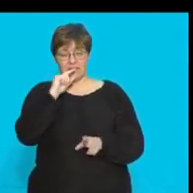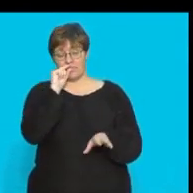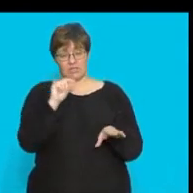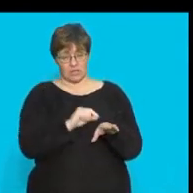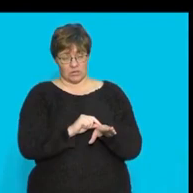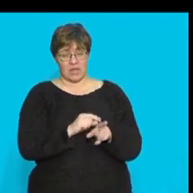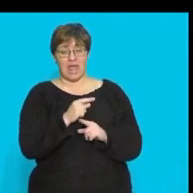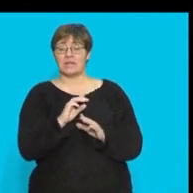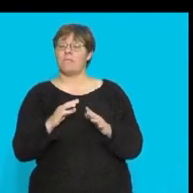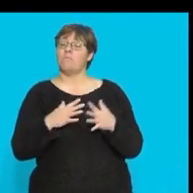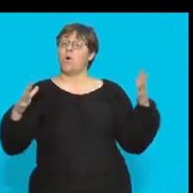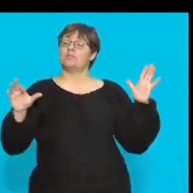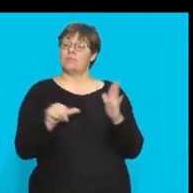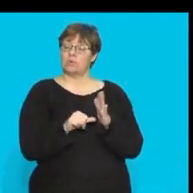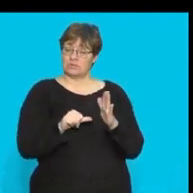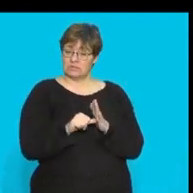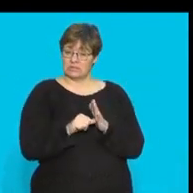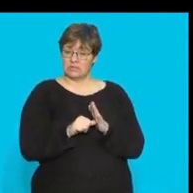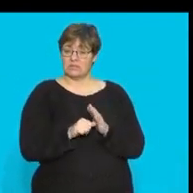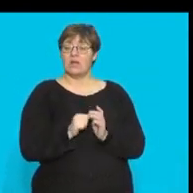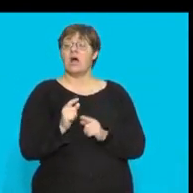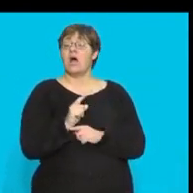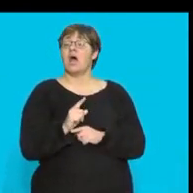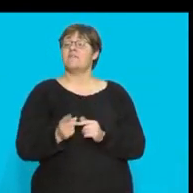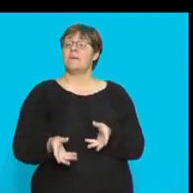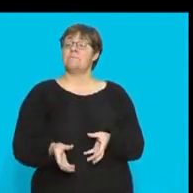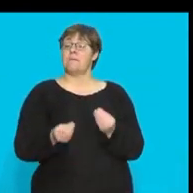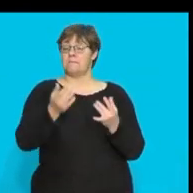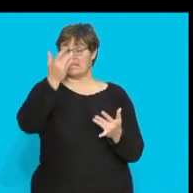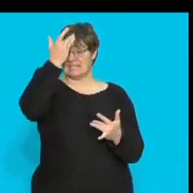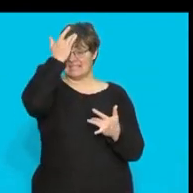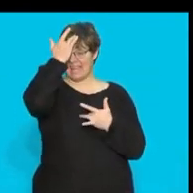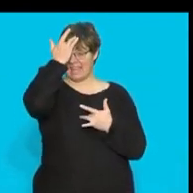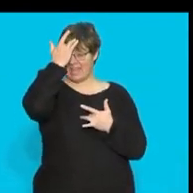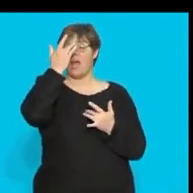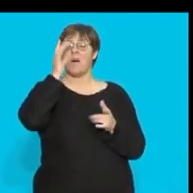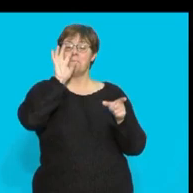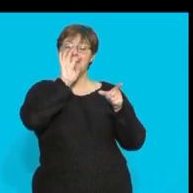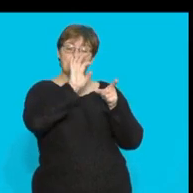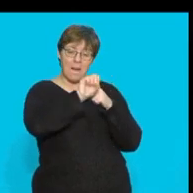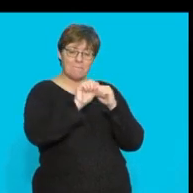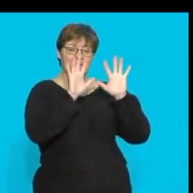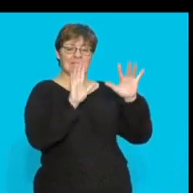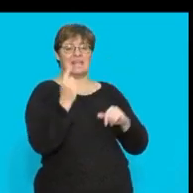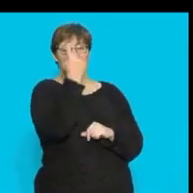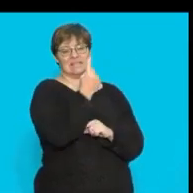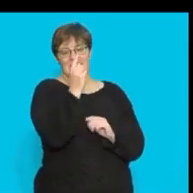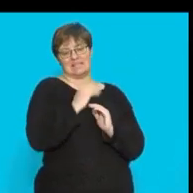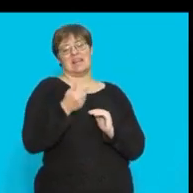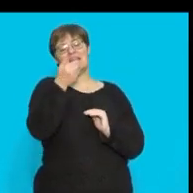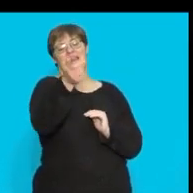important bit of information is that once, all right, malaria symptoms only